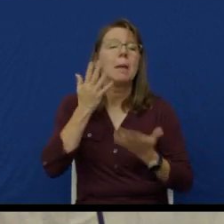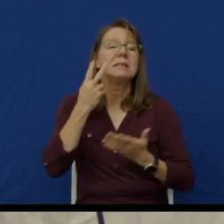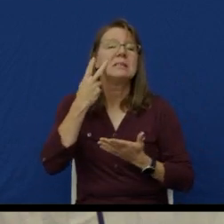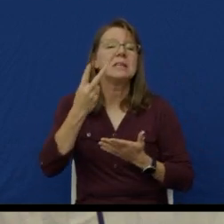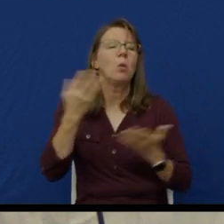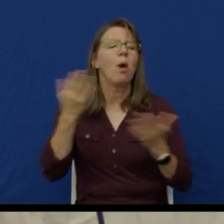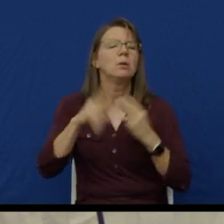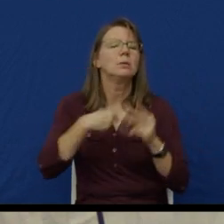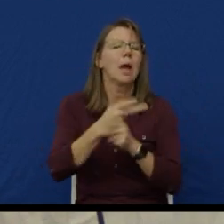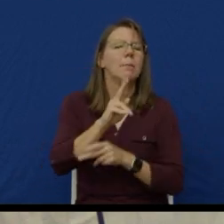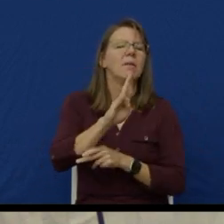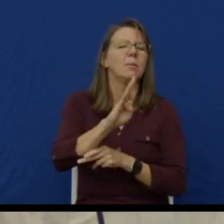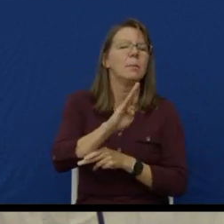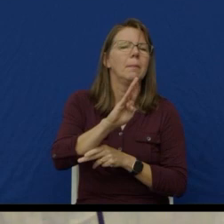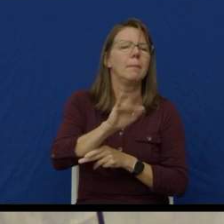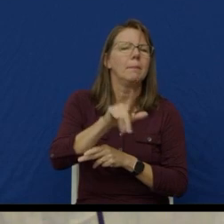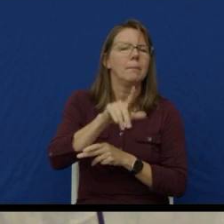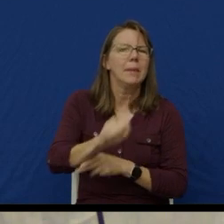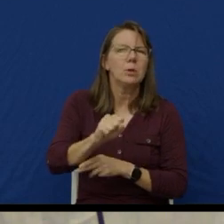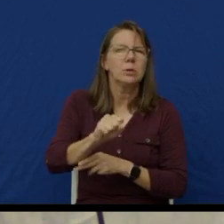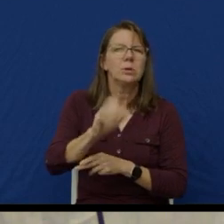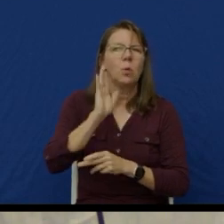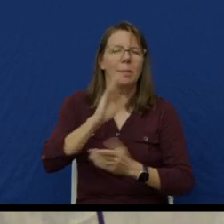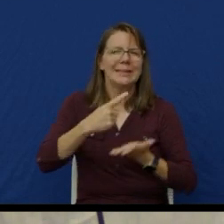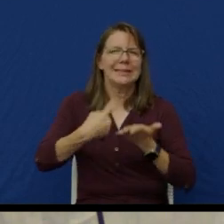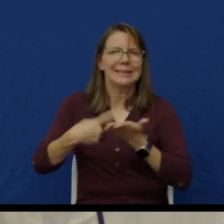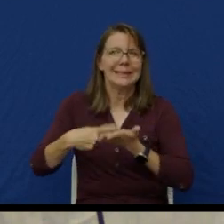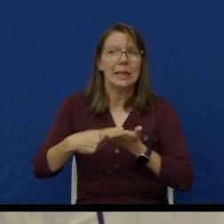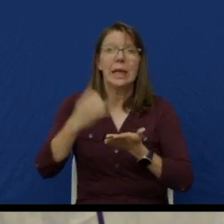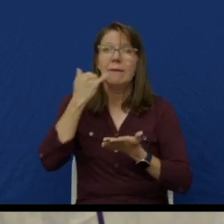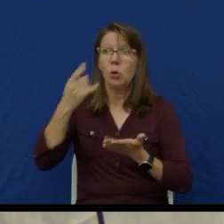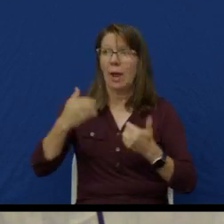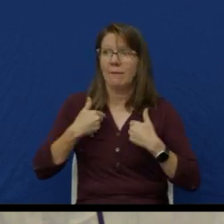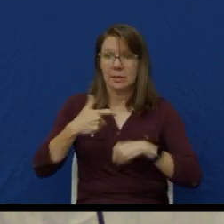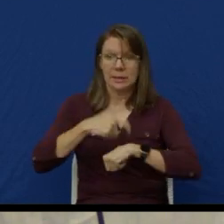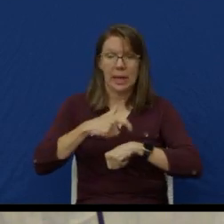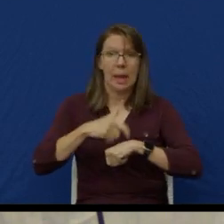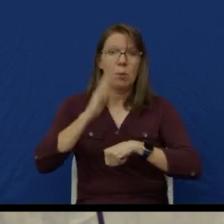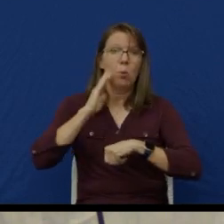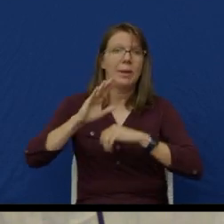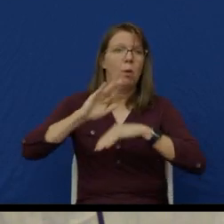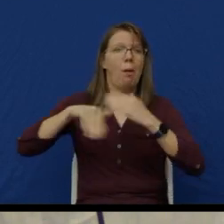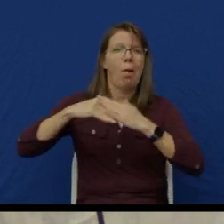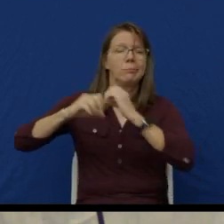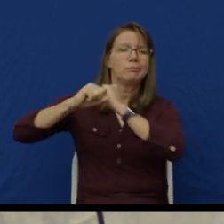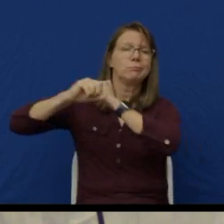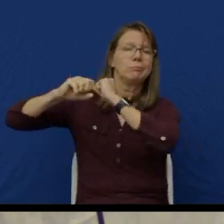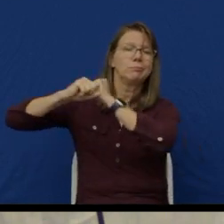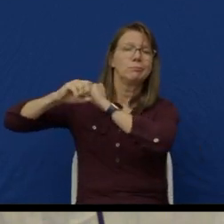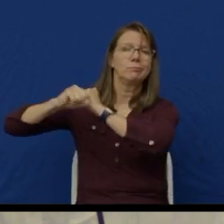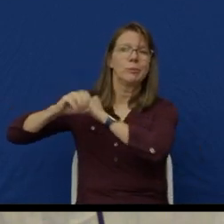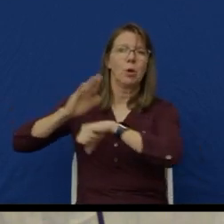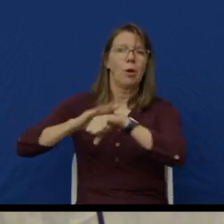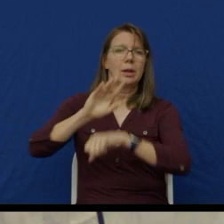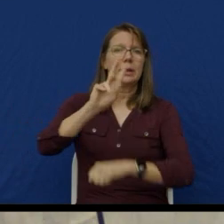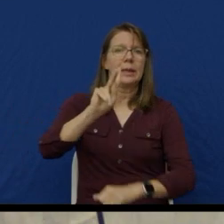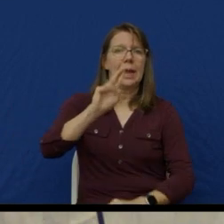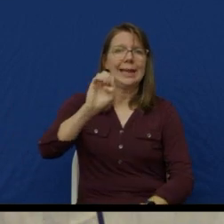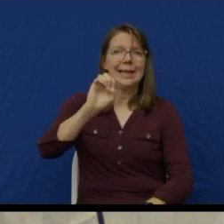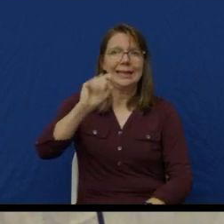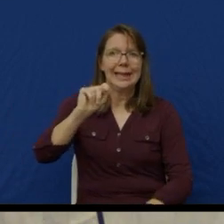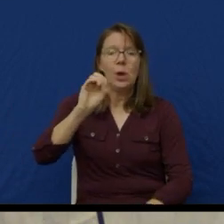next session. So if you get a chance to tune into some of them, they're all broadcast either on KET or